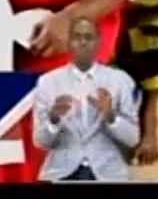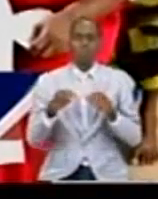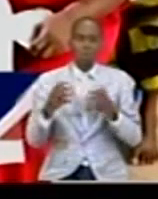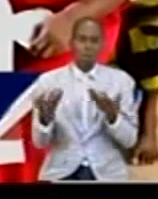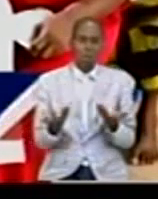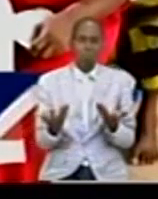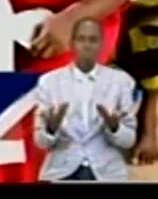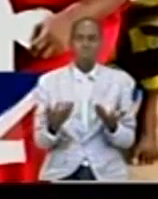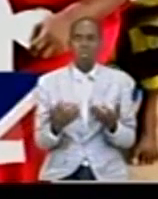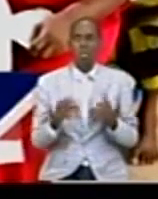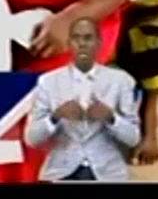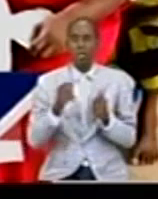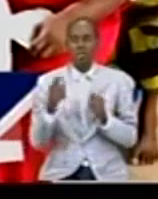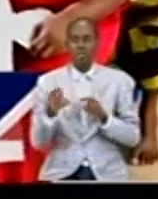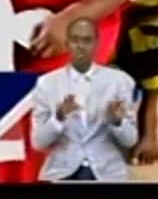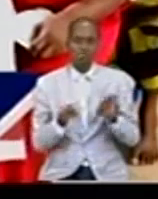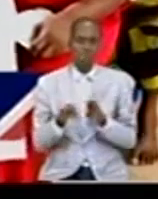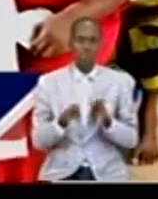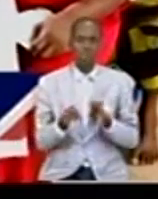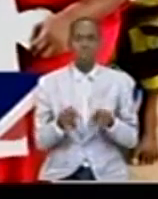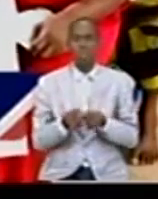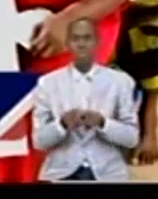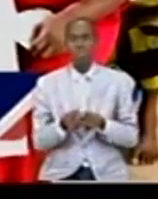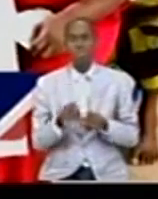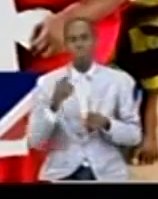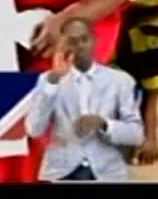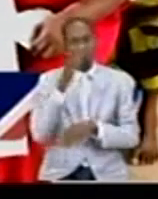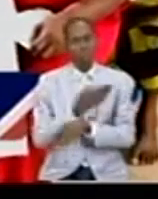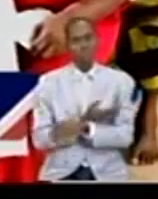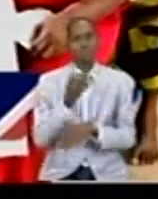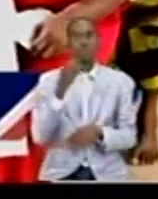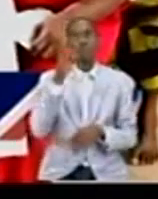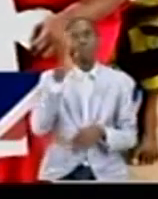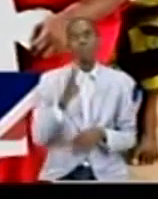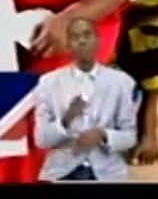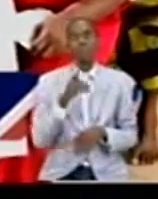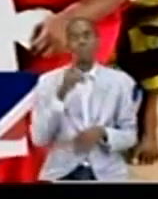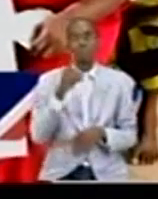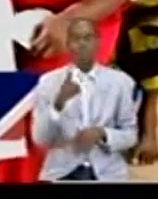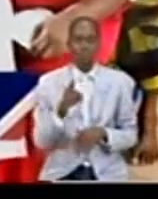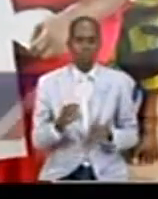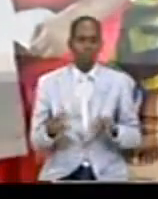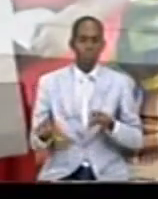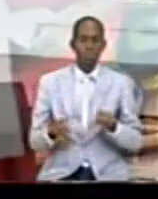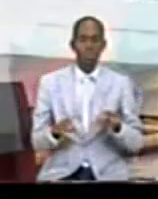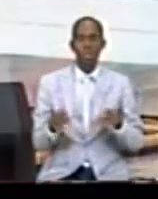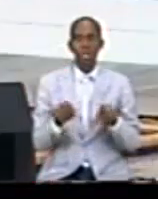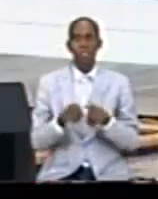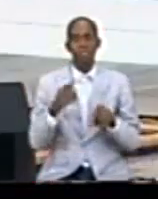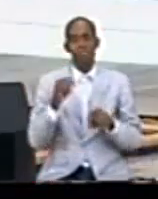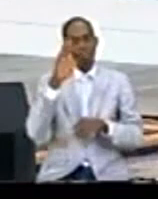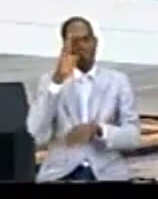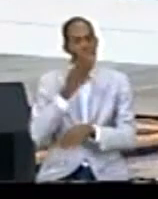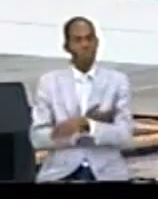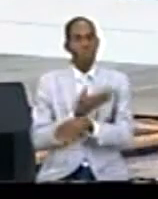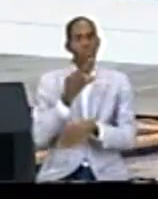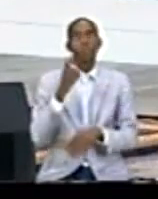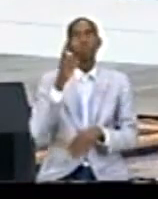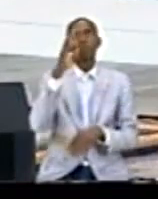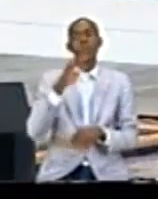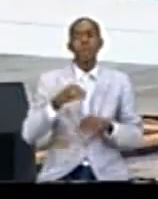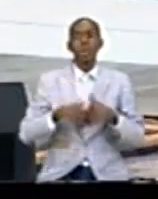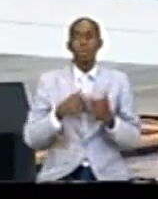they act, sons of God? How do they behave, sons of God? How do they comport and carry